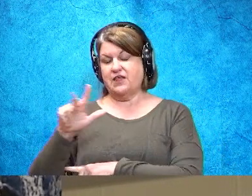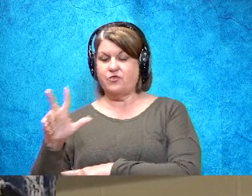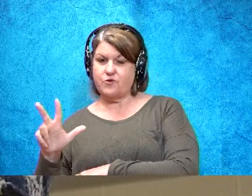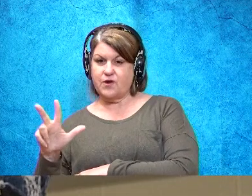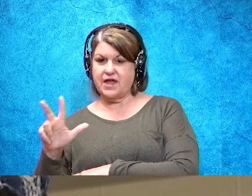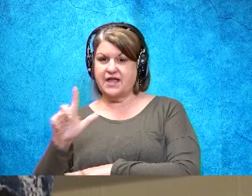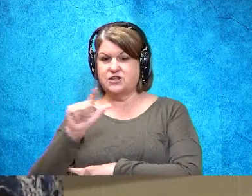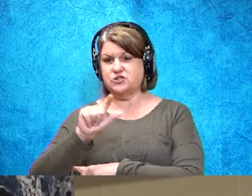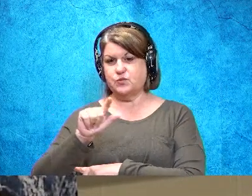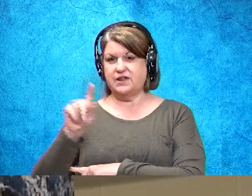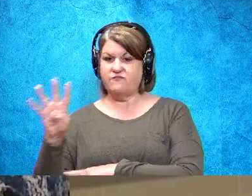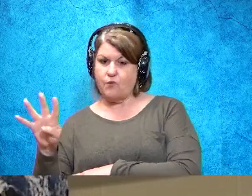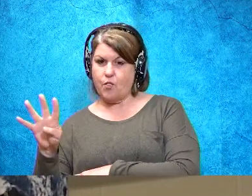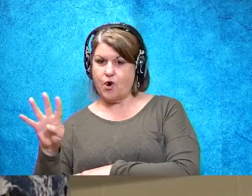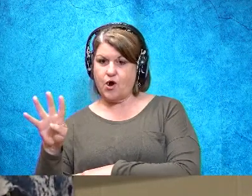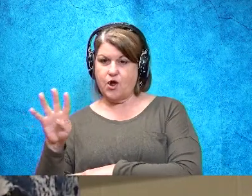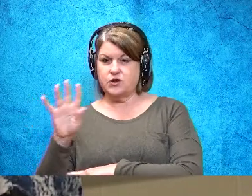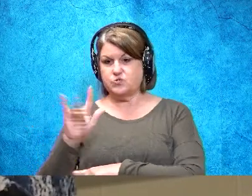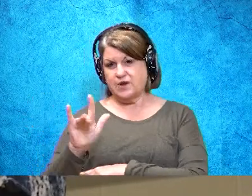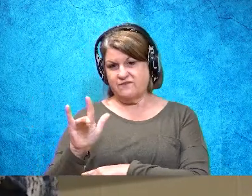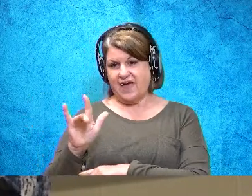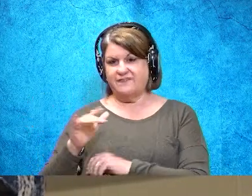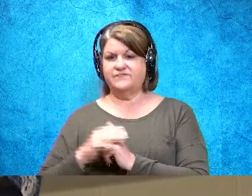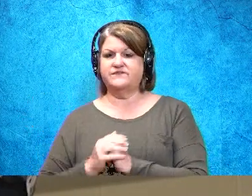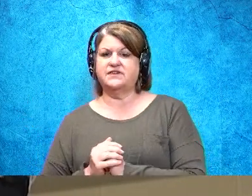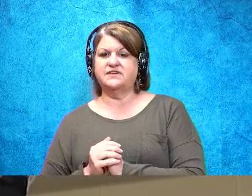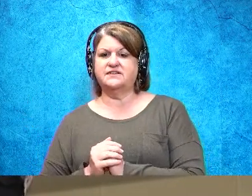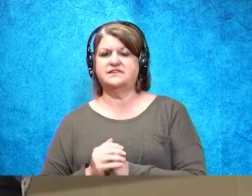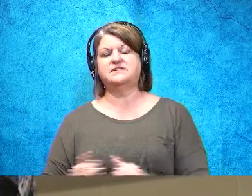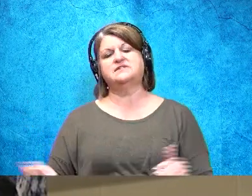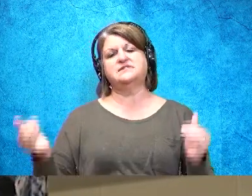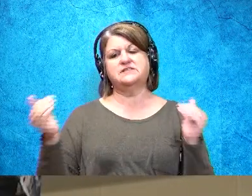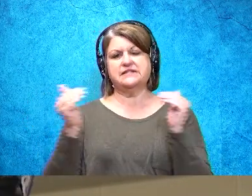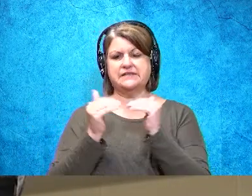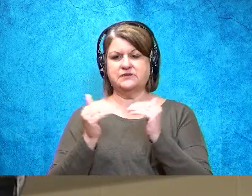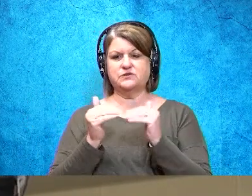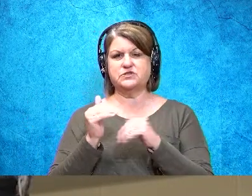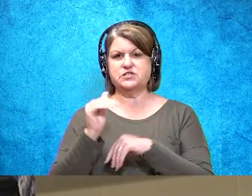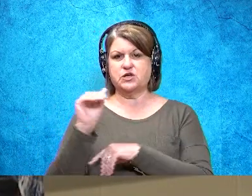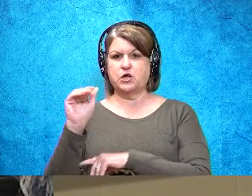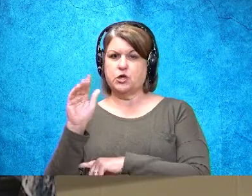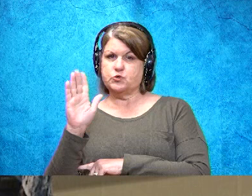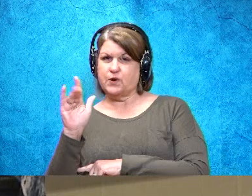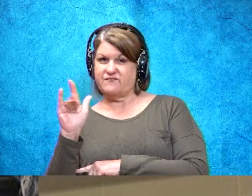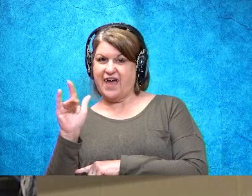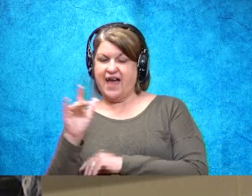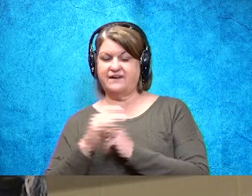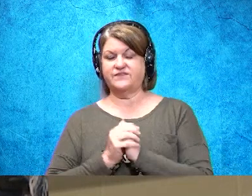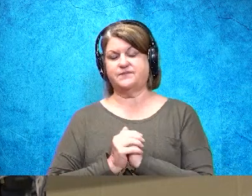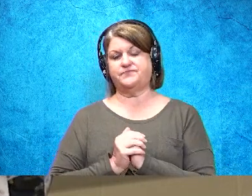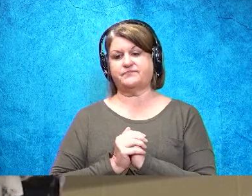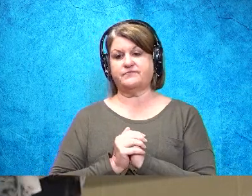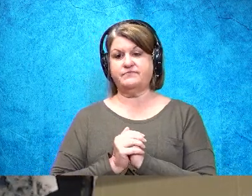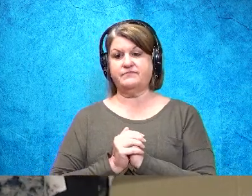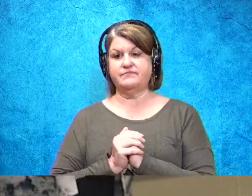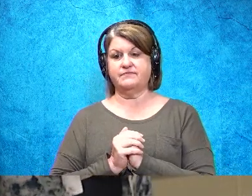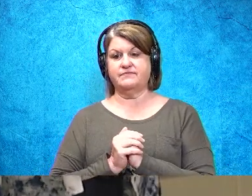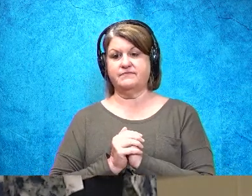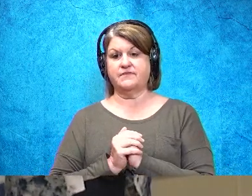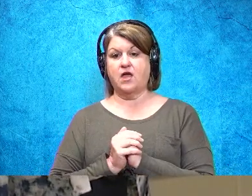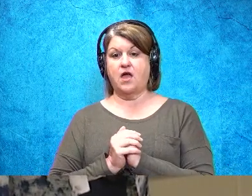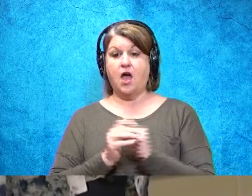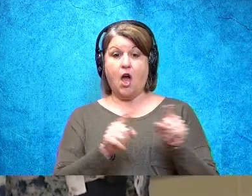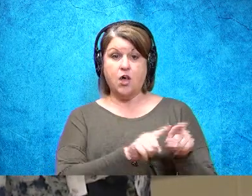24, 25. So we have 25. 25 is also